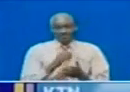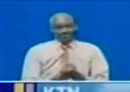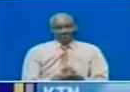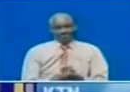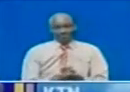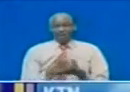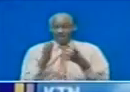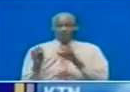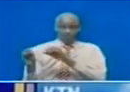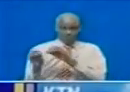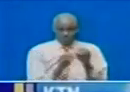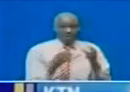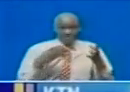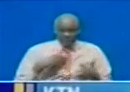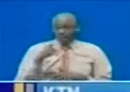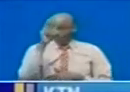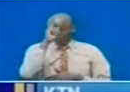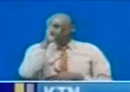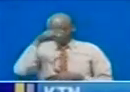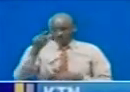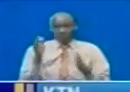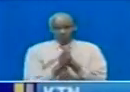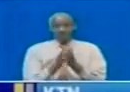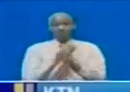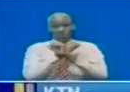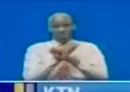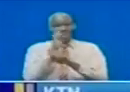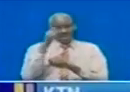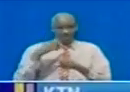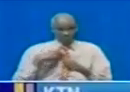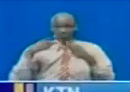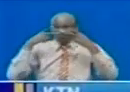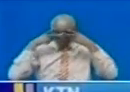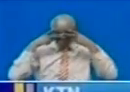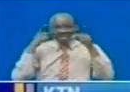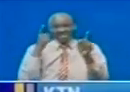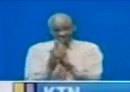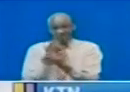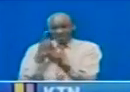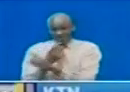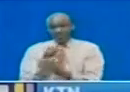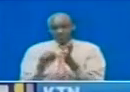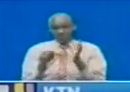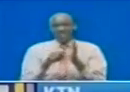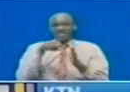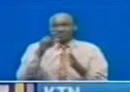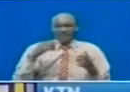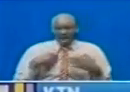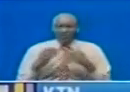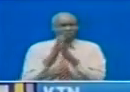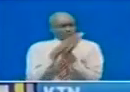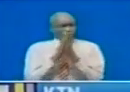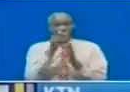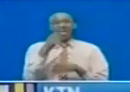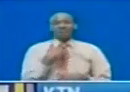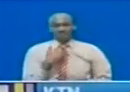Well, let's move on. And up in the north, police officers charged with protecting Kenya from terror and other forms of insecurity have a distressing story to